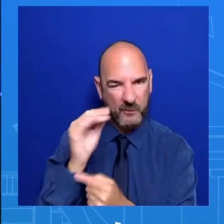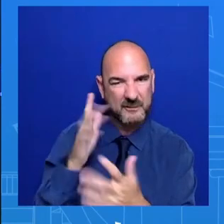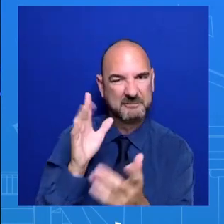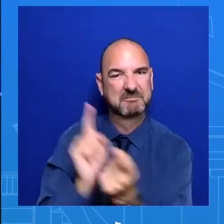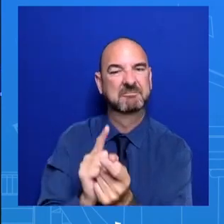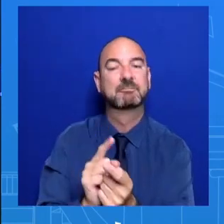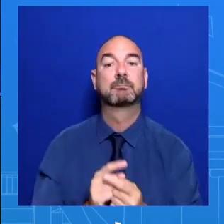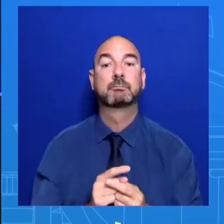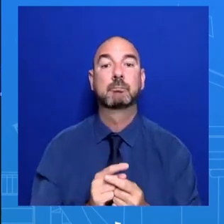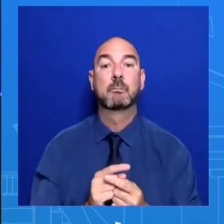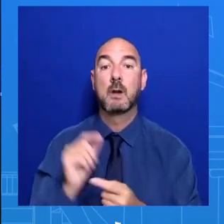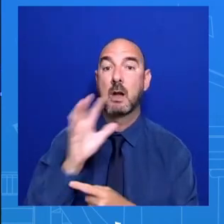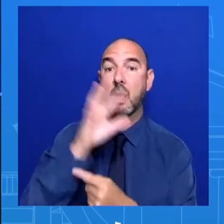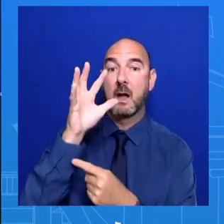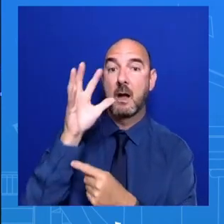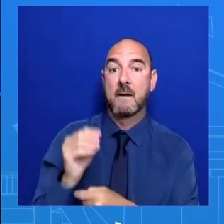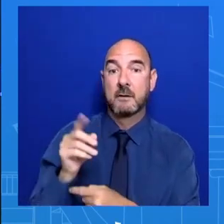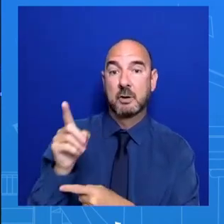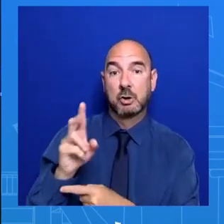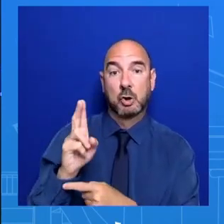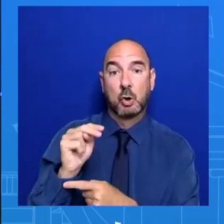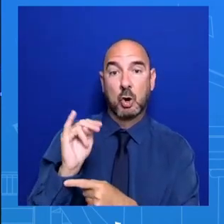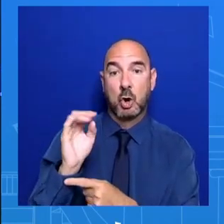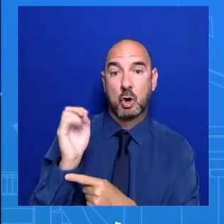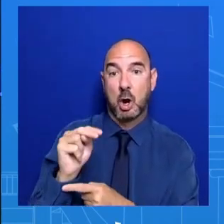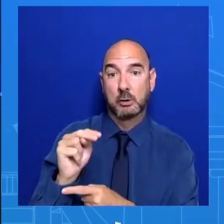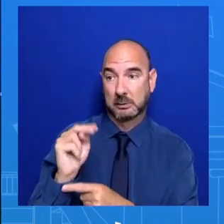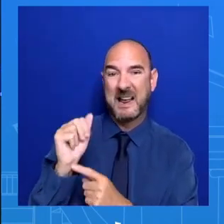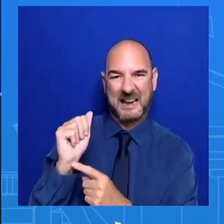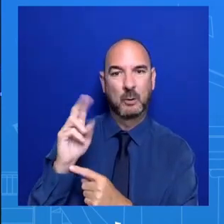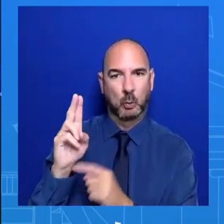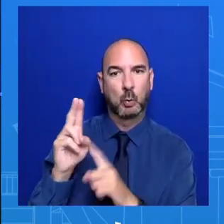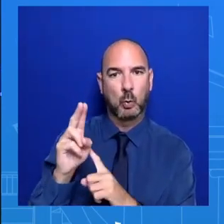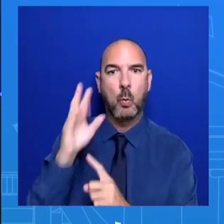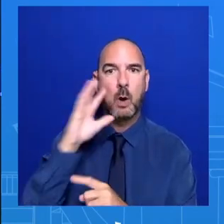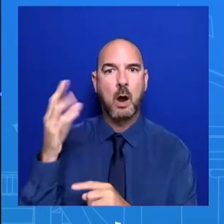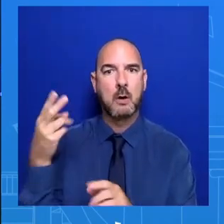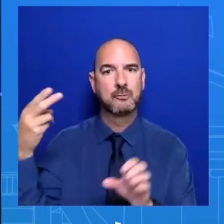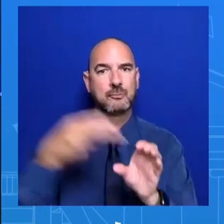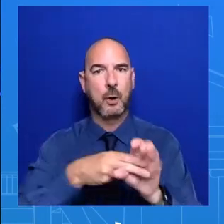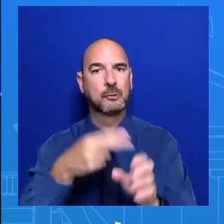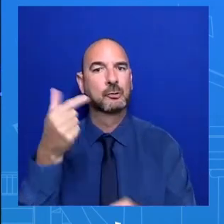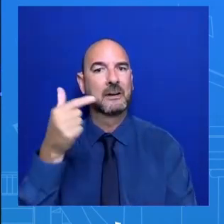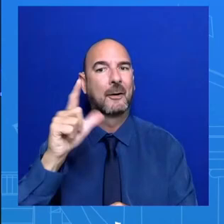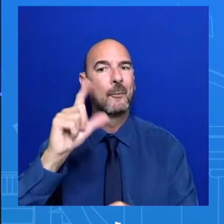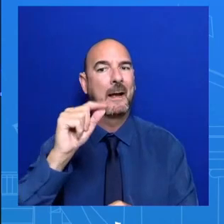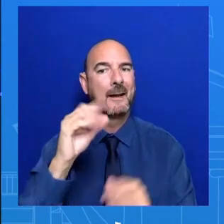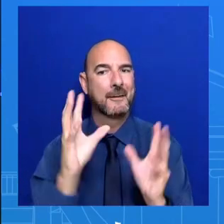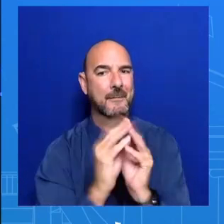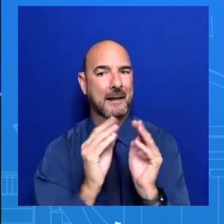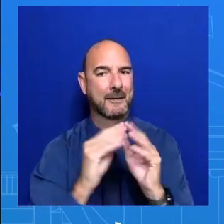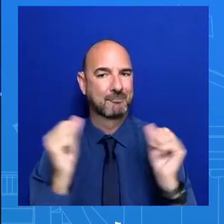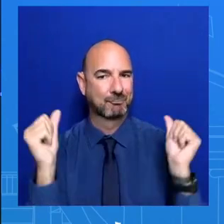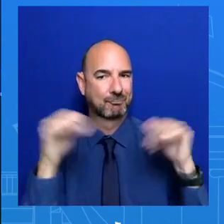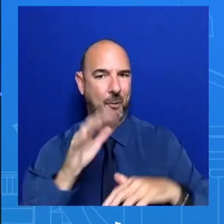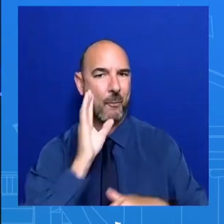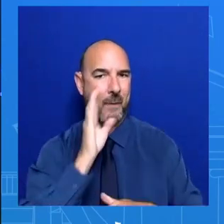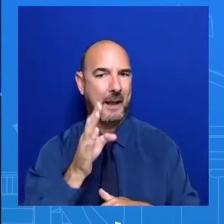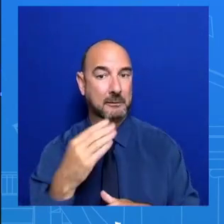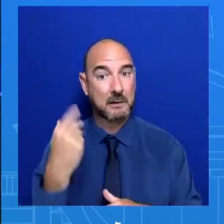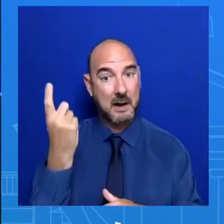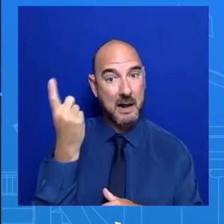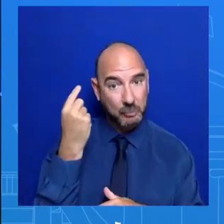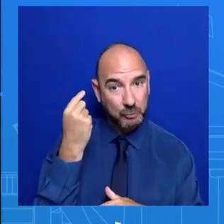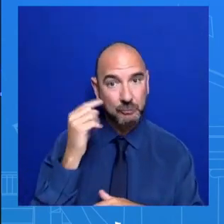able to join the G20 as a permanent member. And in September of last year, the G20, in fact, welcomed the African Union as